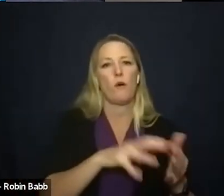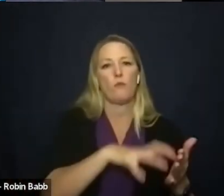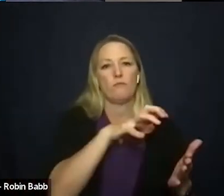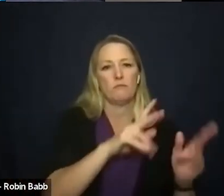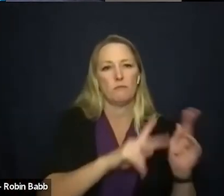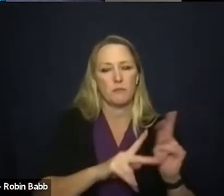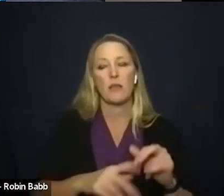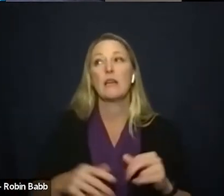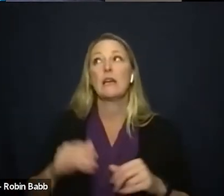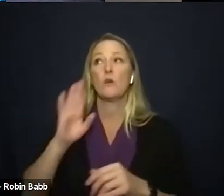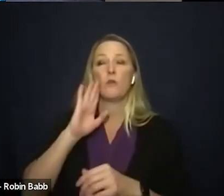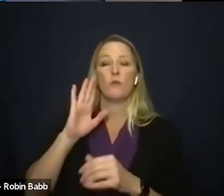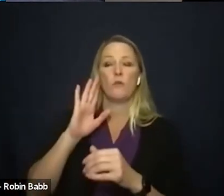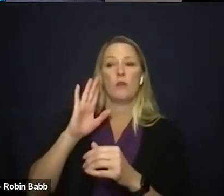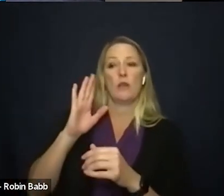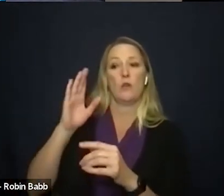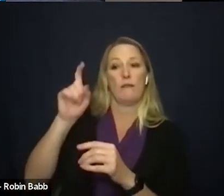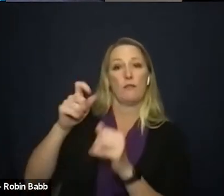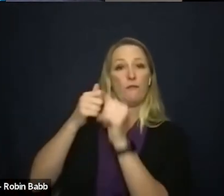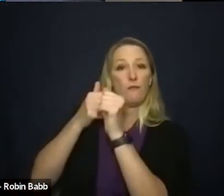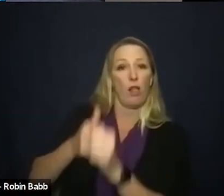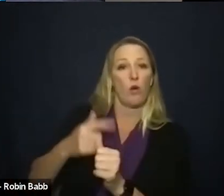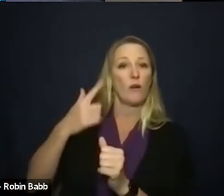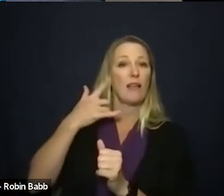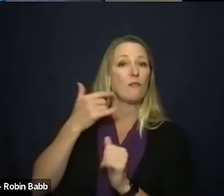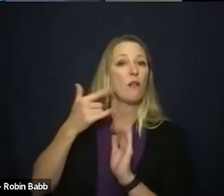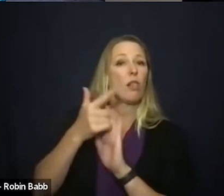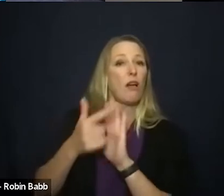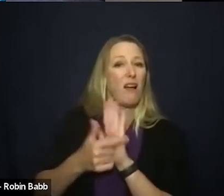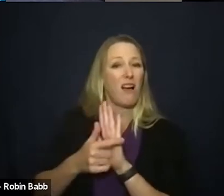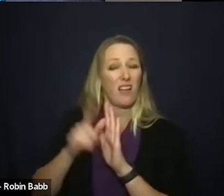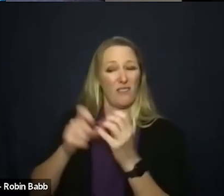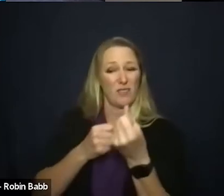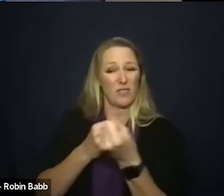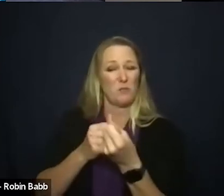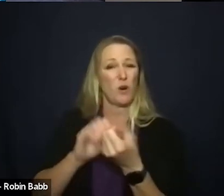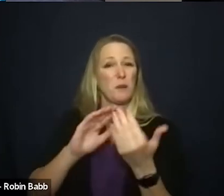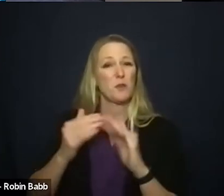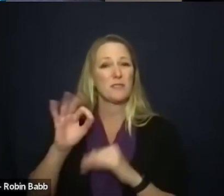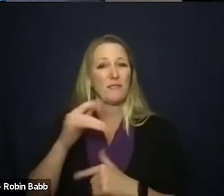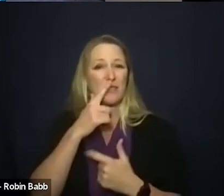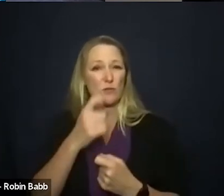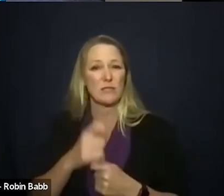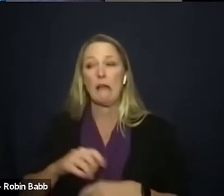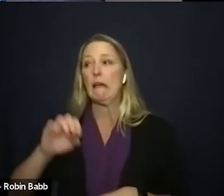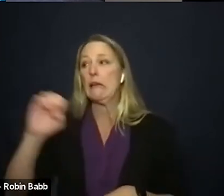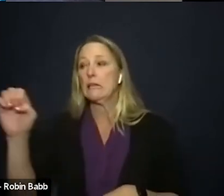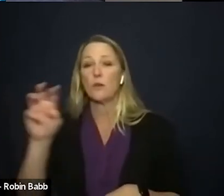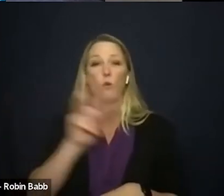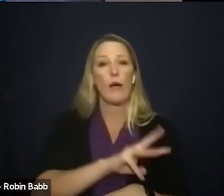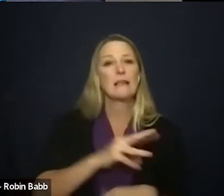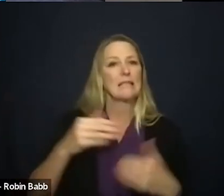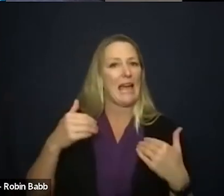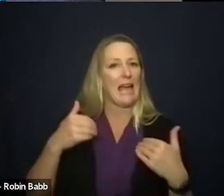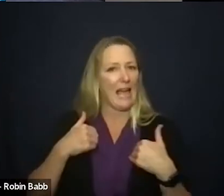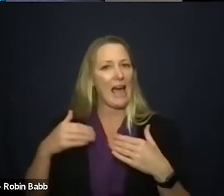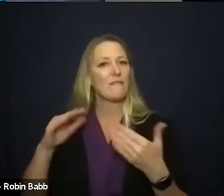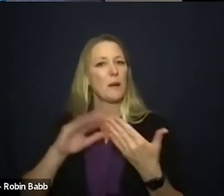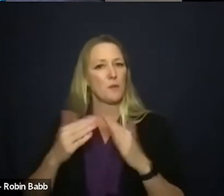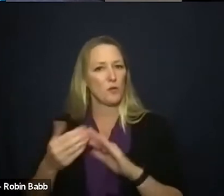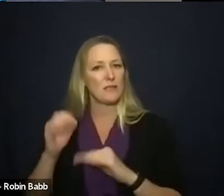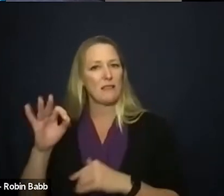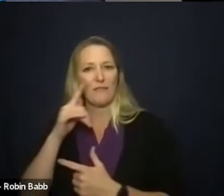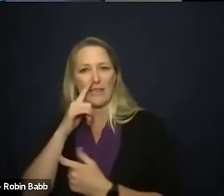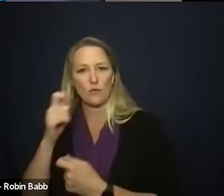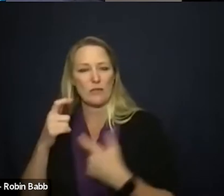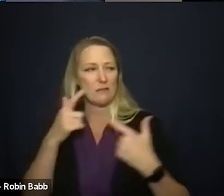rights act redistricting must consider communities of interest the east side and the west side share a community of interest in that they are neighborhoods with high levels of